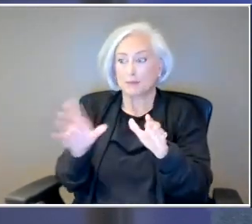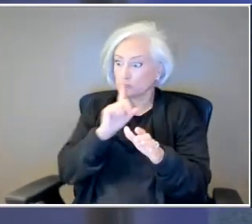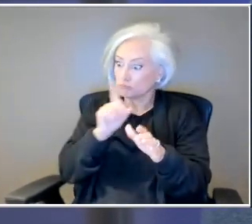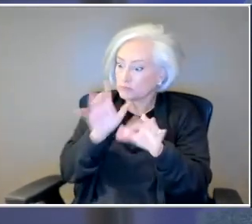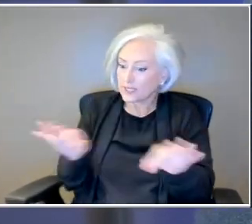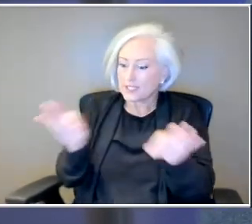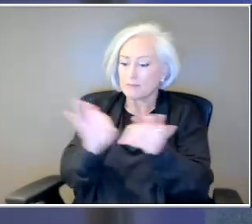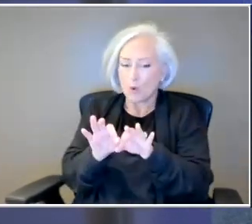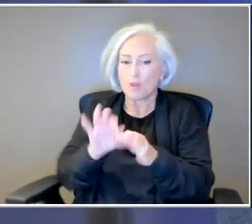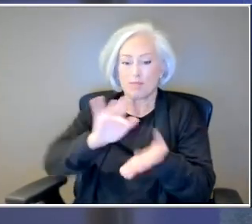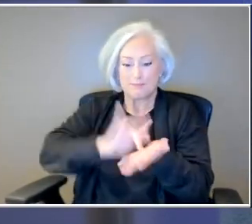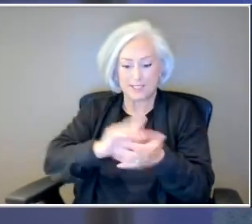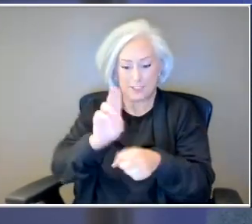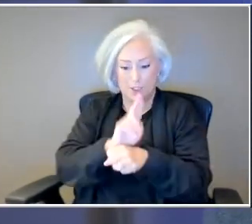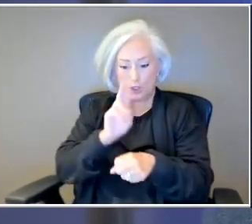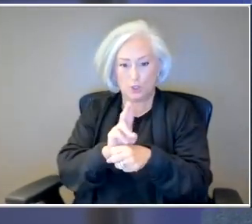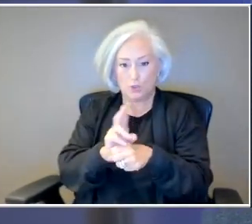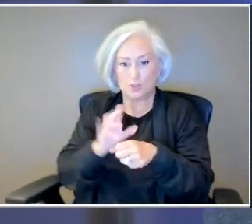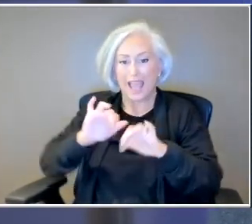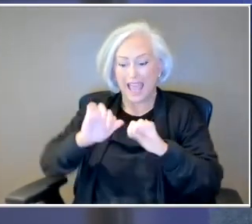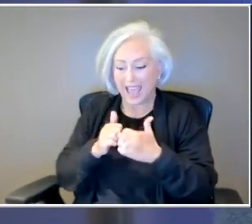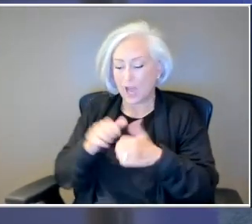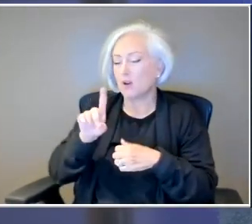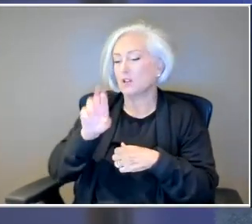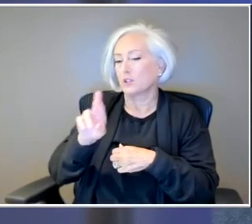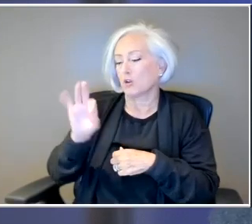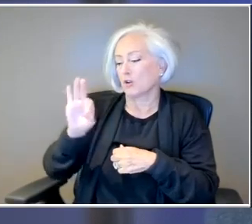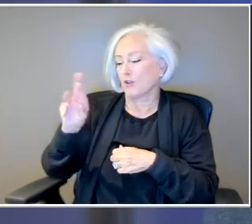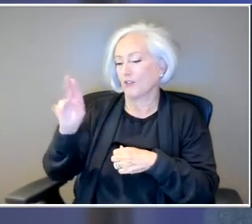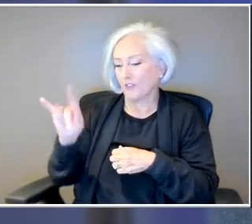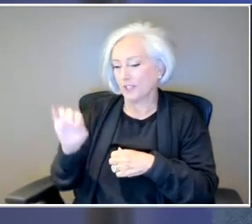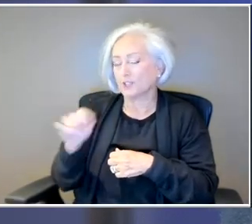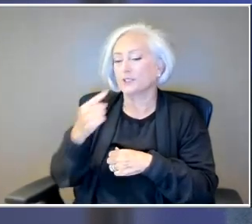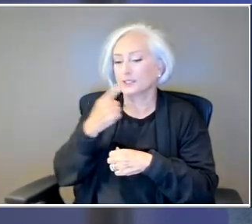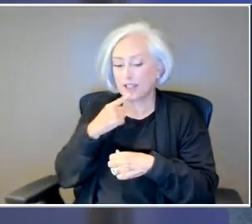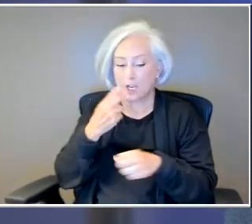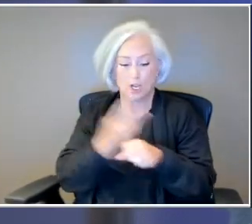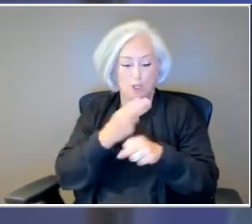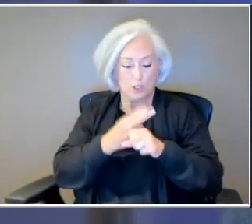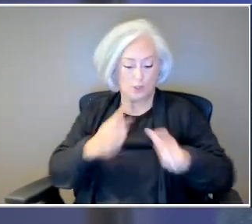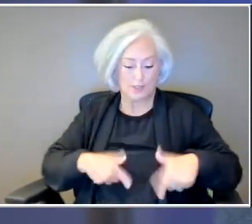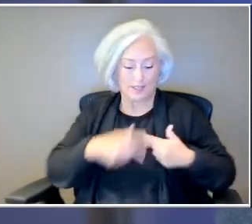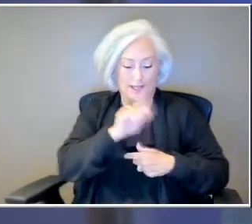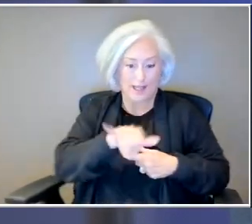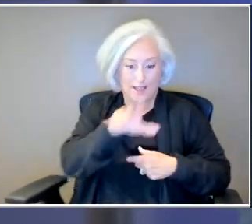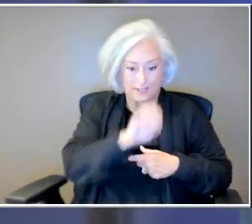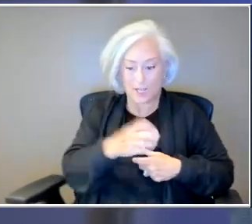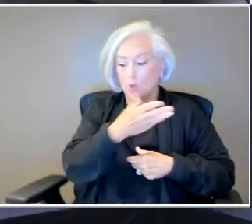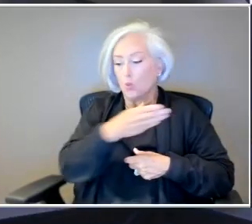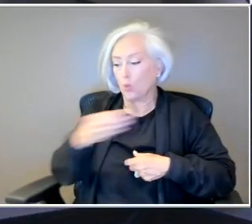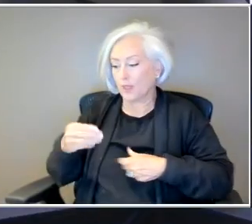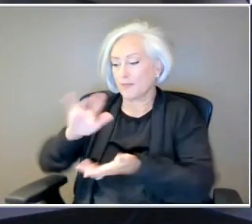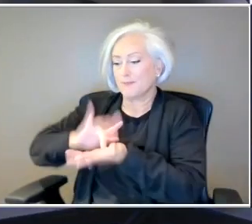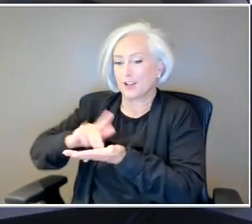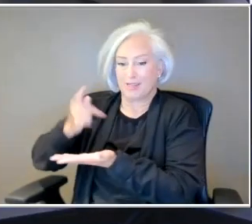Dr. Finkel's using them in a combined therapy with lifestyle and the drugs. I tell people I don't want to make you thin